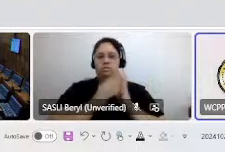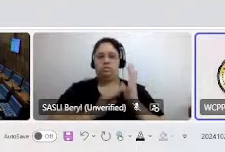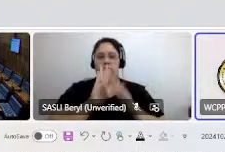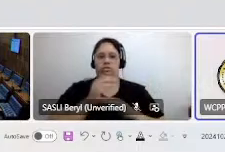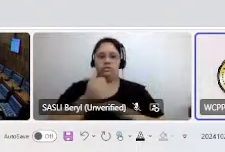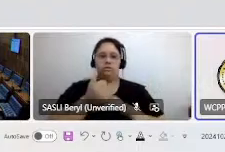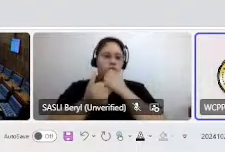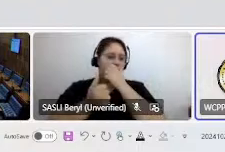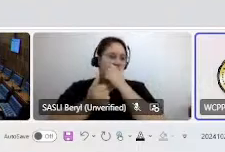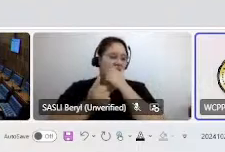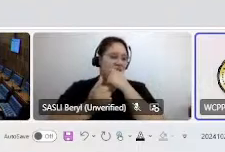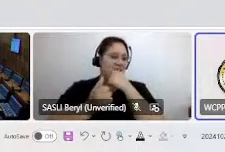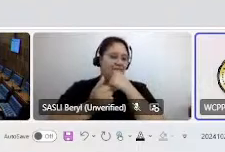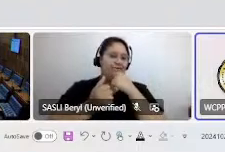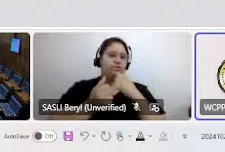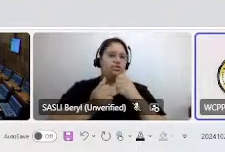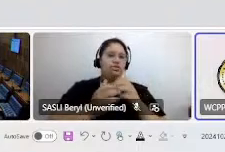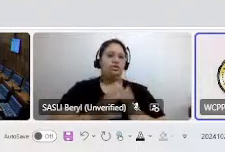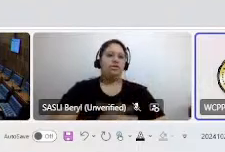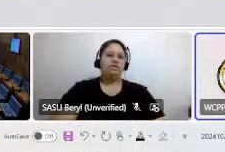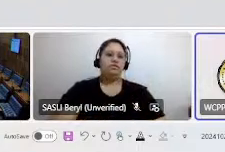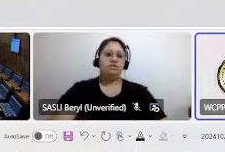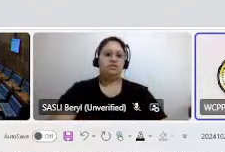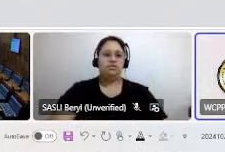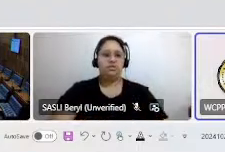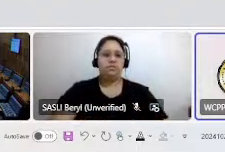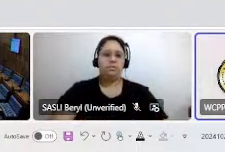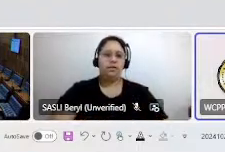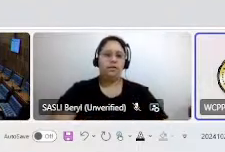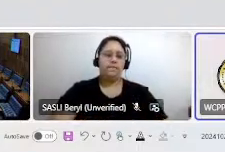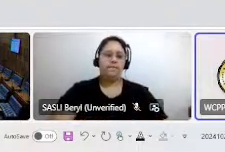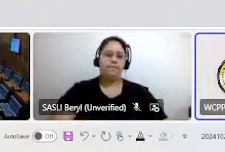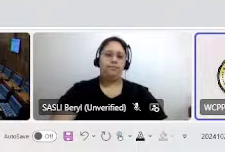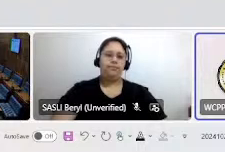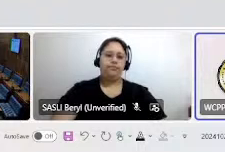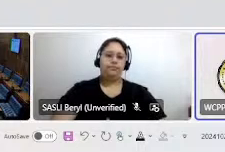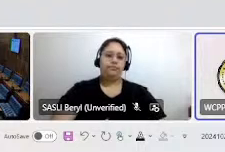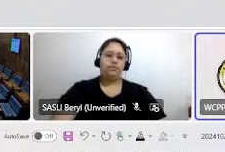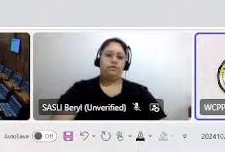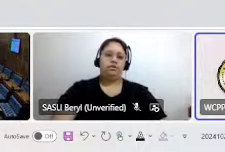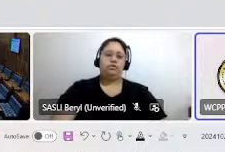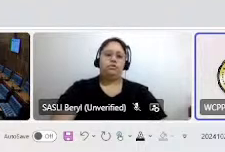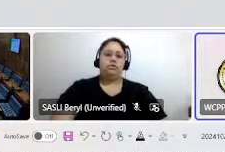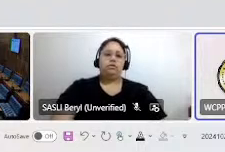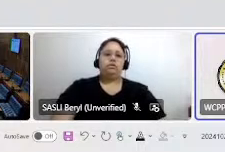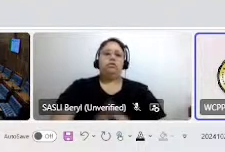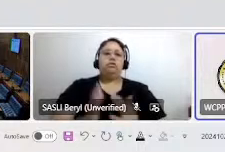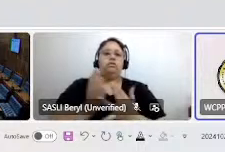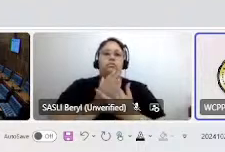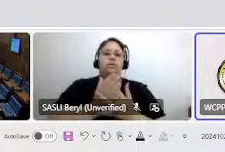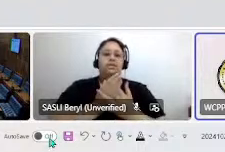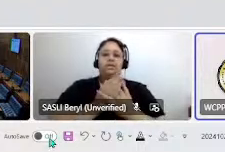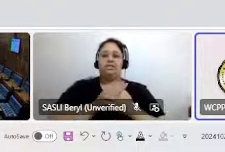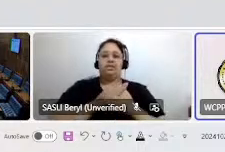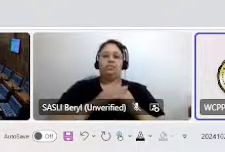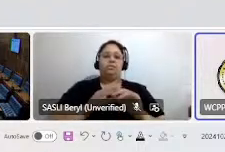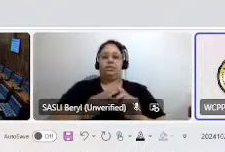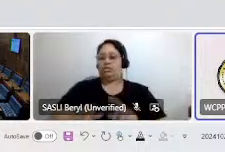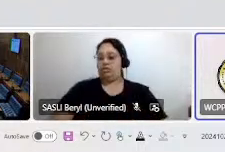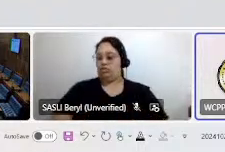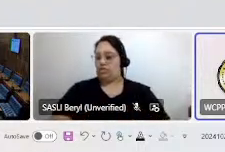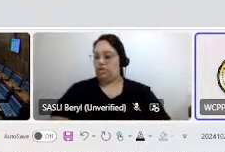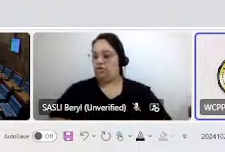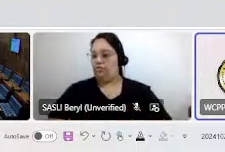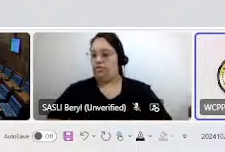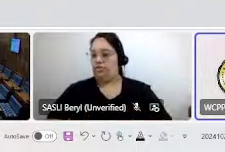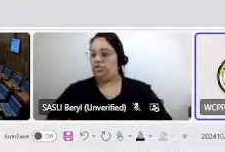signed, the memorandum of understanding that was signed between a national government, provincial government, and